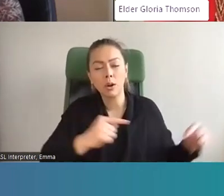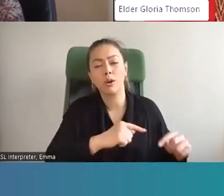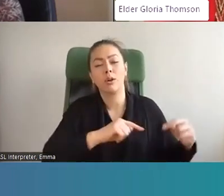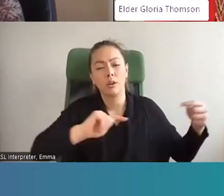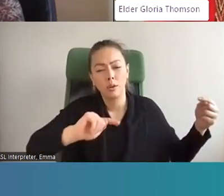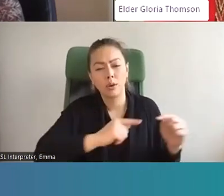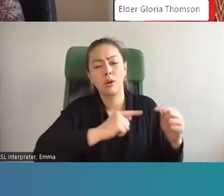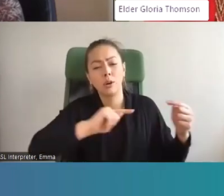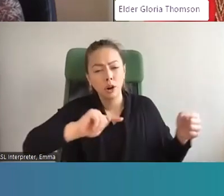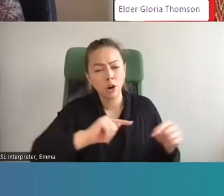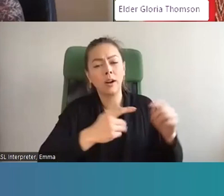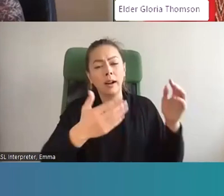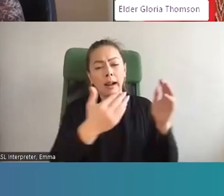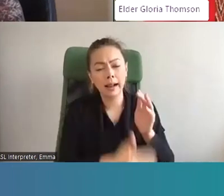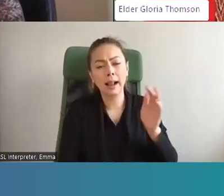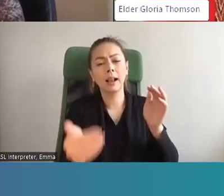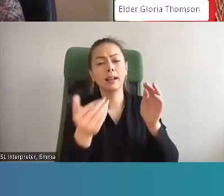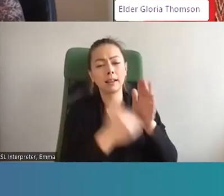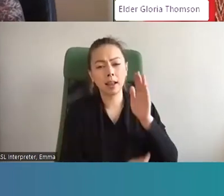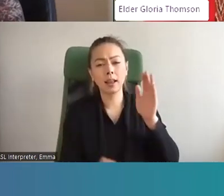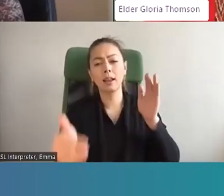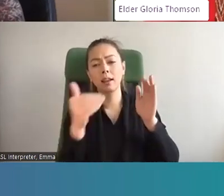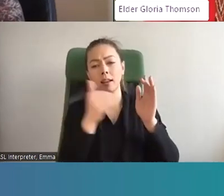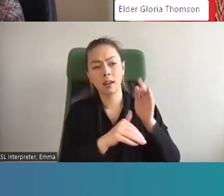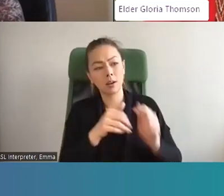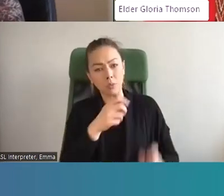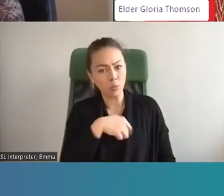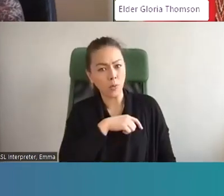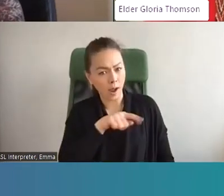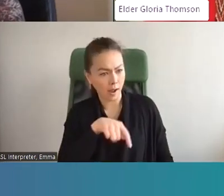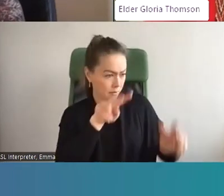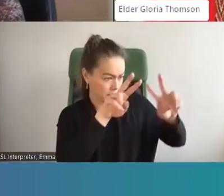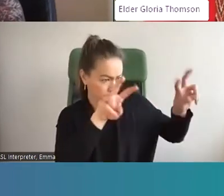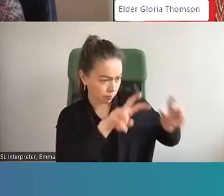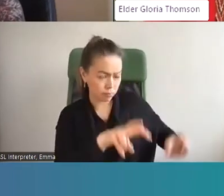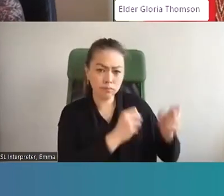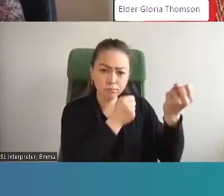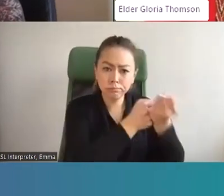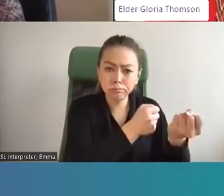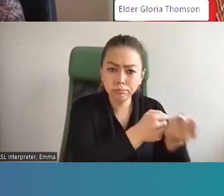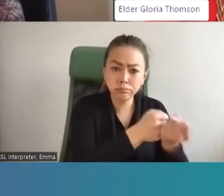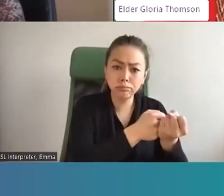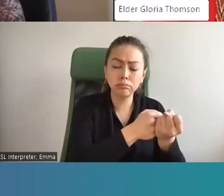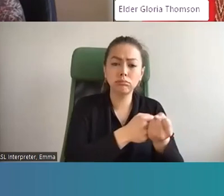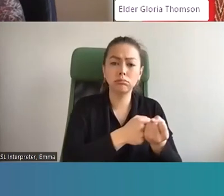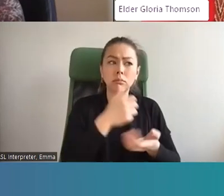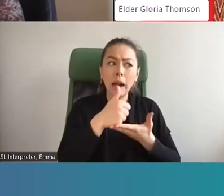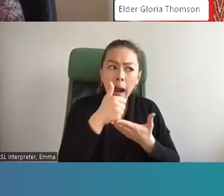and we need to kind of how to help them,